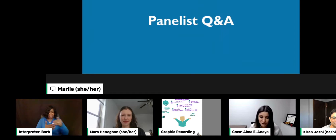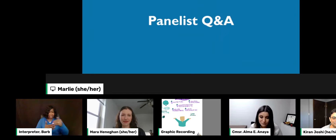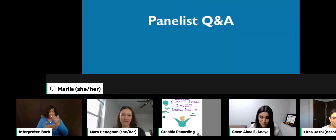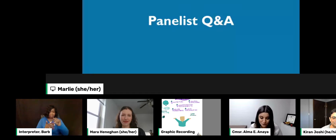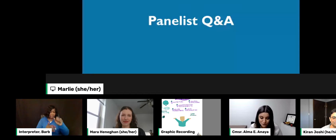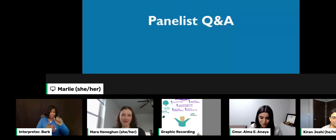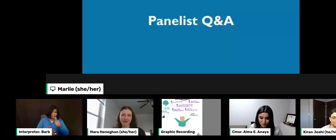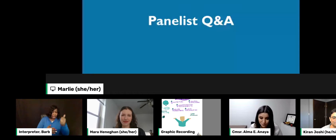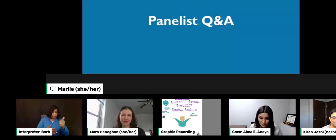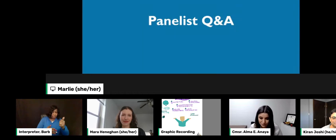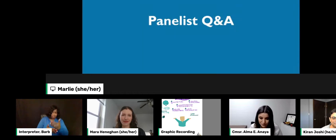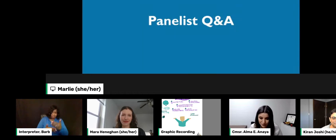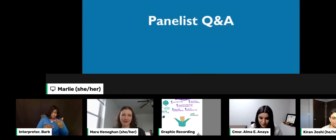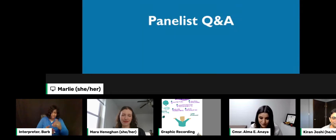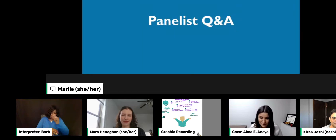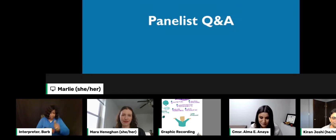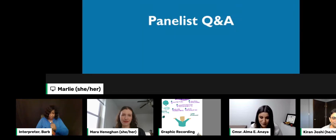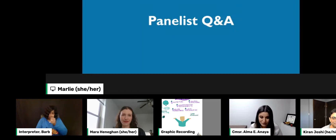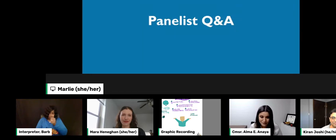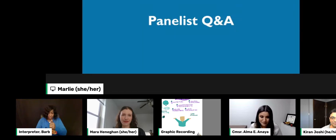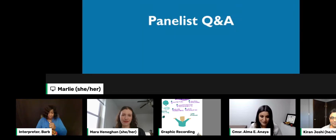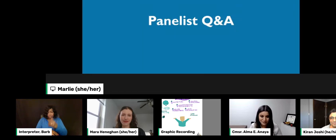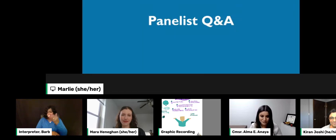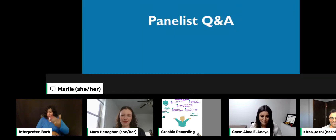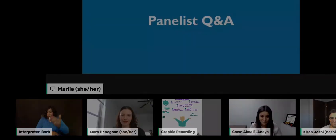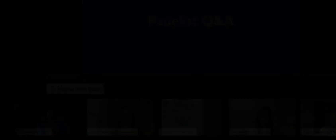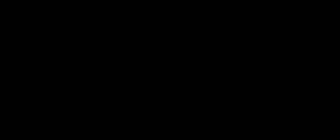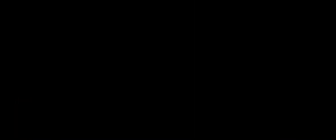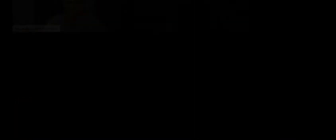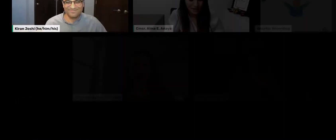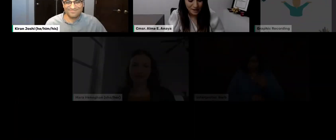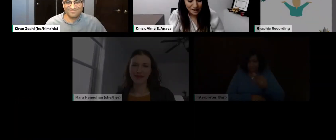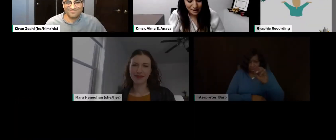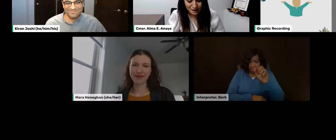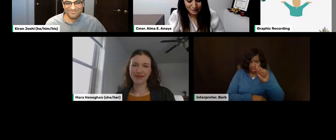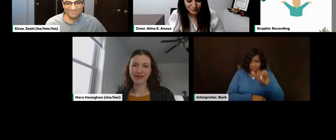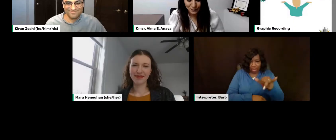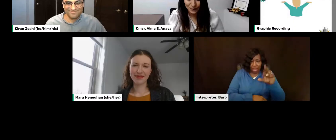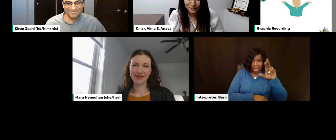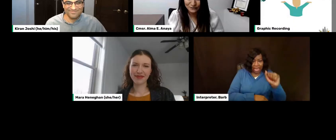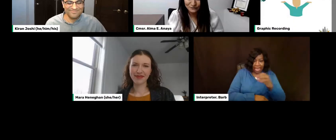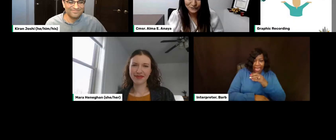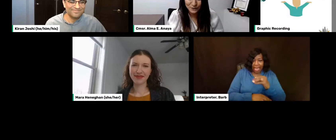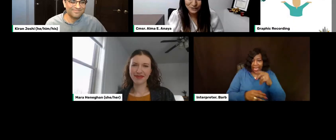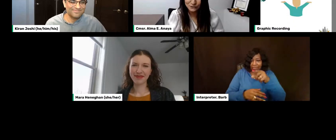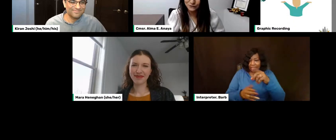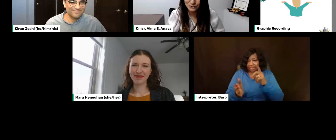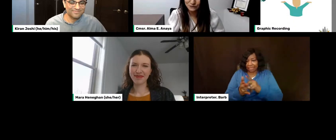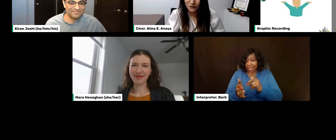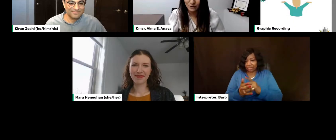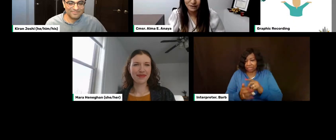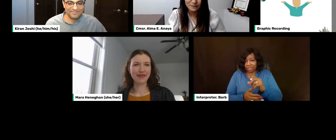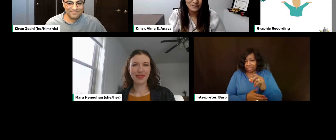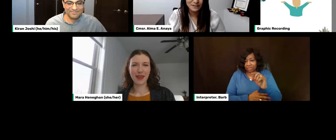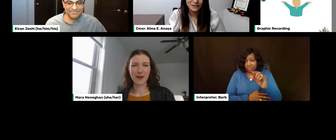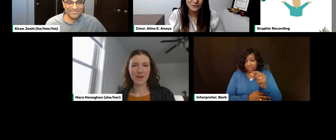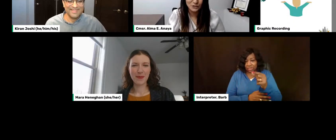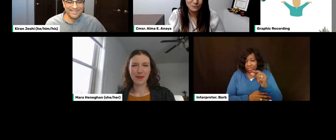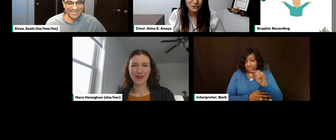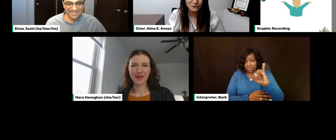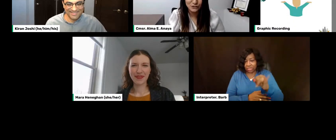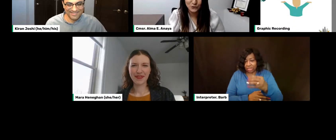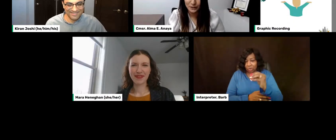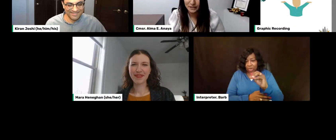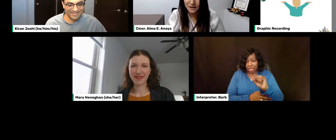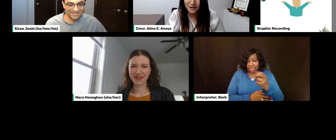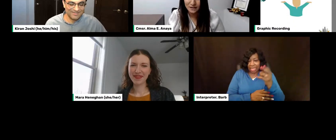initiatives. So we'll welcome Mara and Dr. Yoshi with our first question. First of all, welcome and thank you